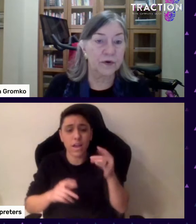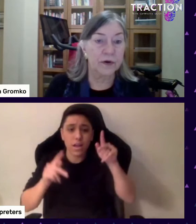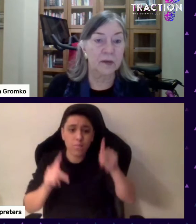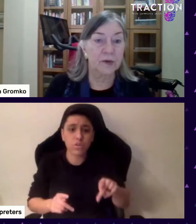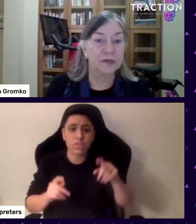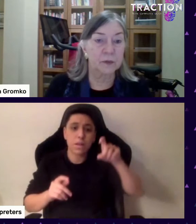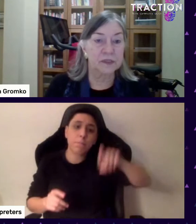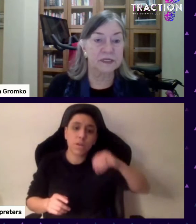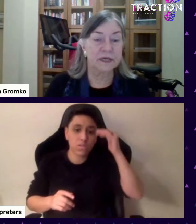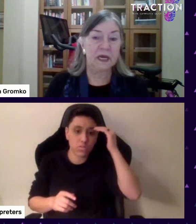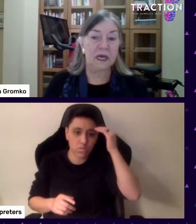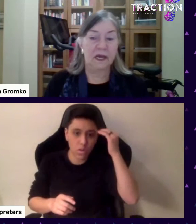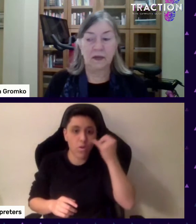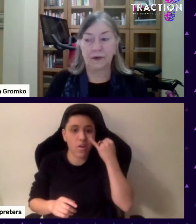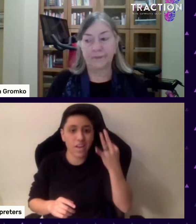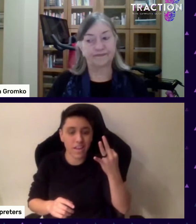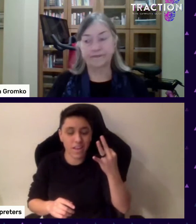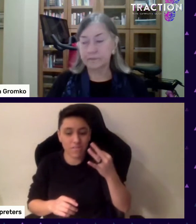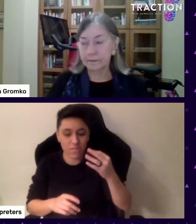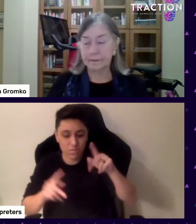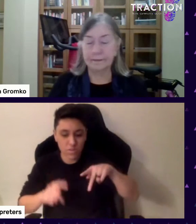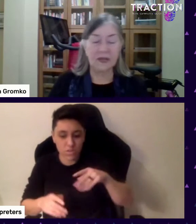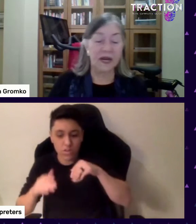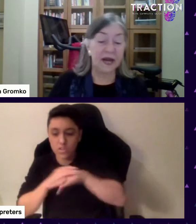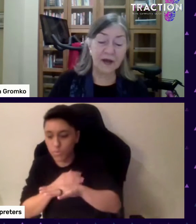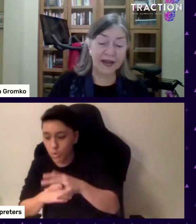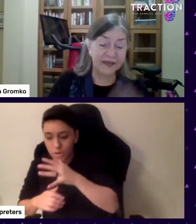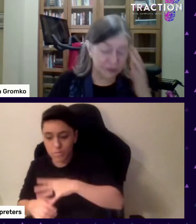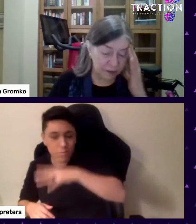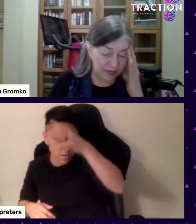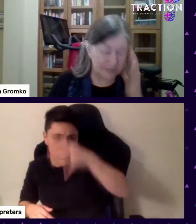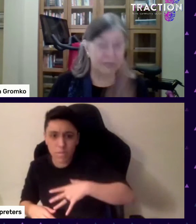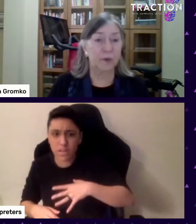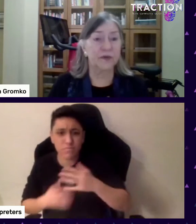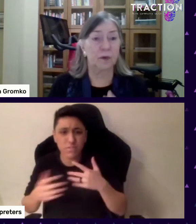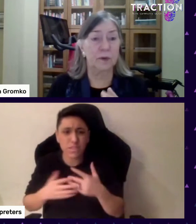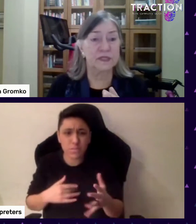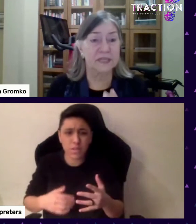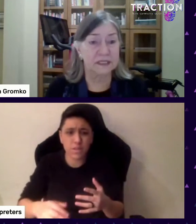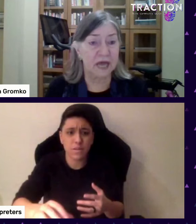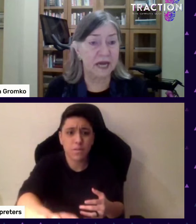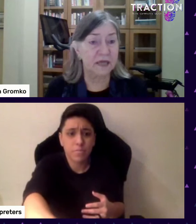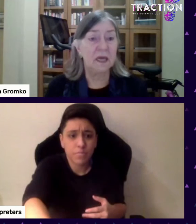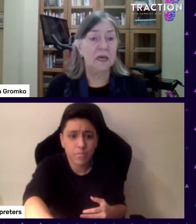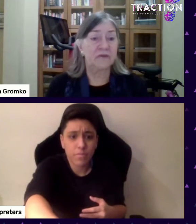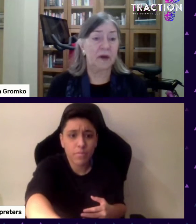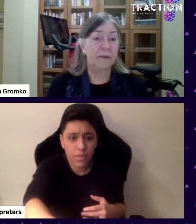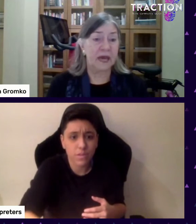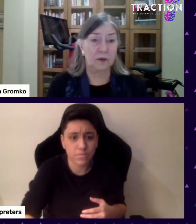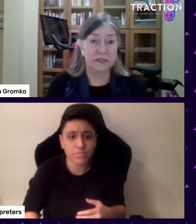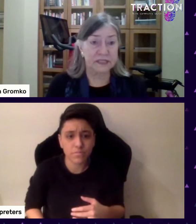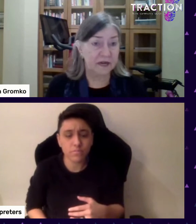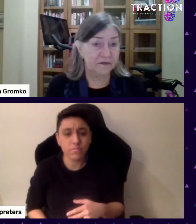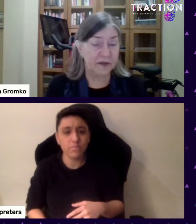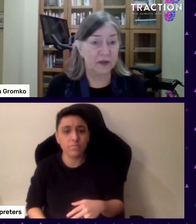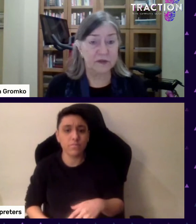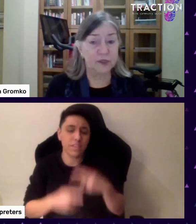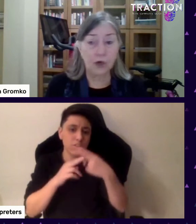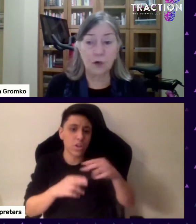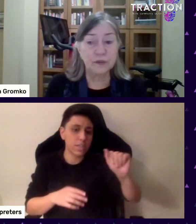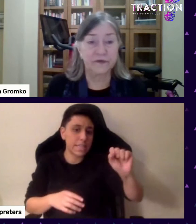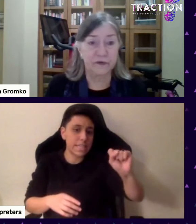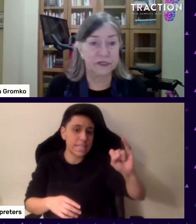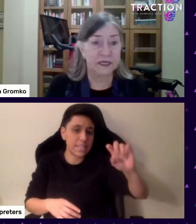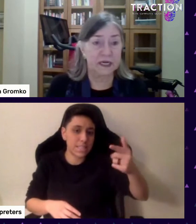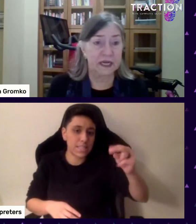know whether or not a person was a, I hate the terminology, but whether one was assigned a male or assigned female,